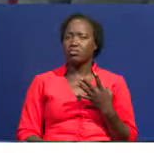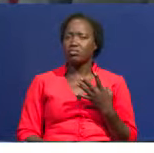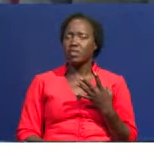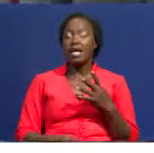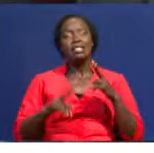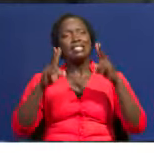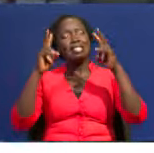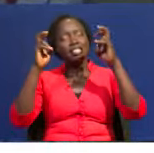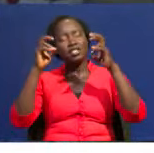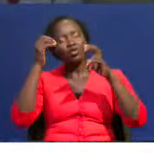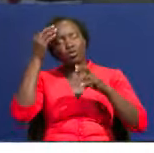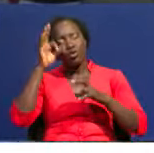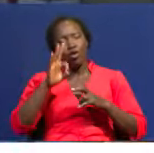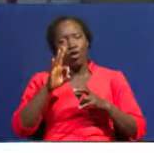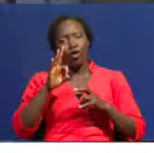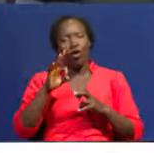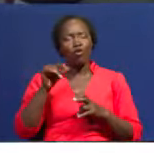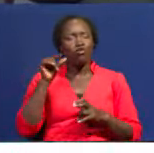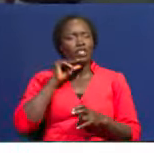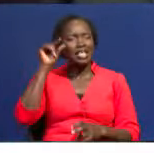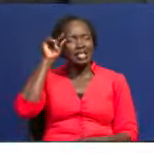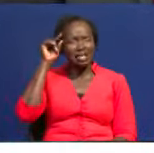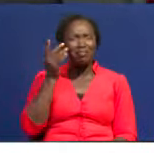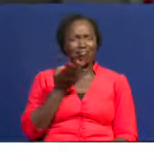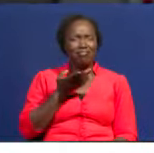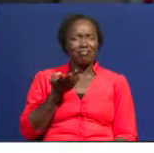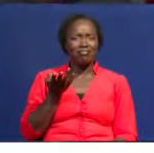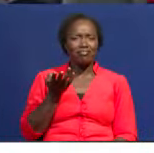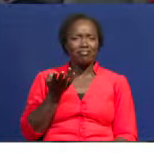the issues of gender,